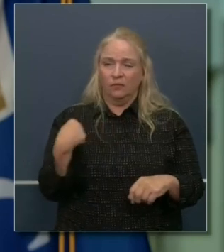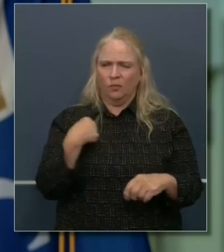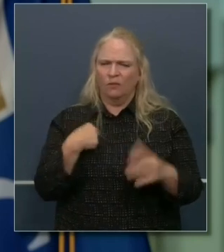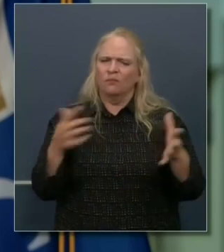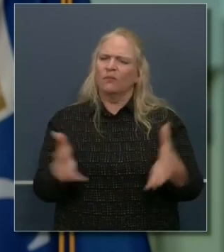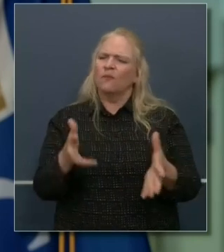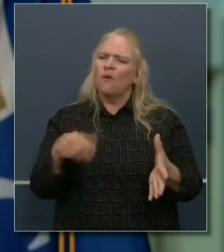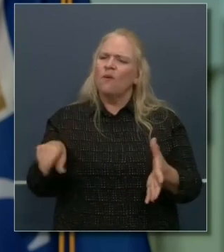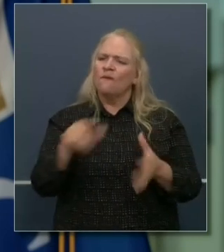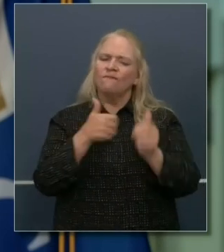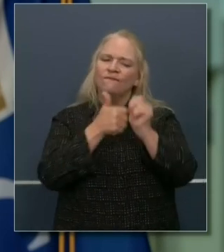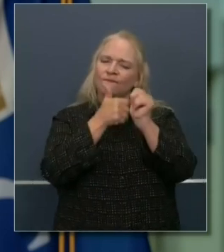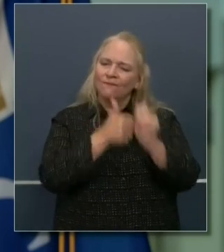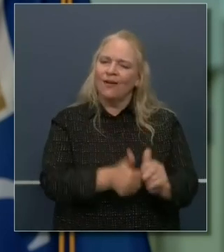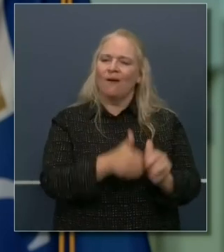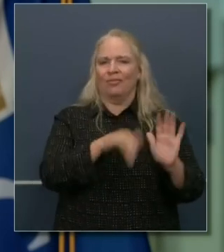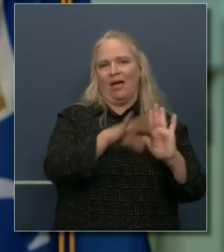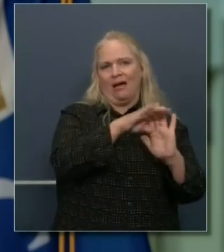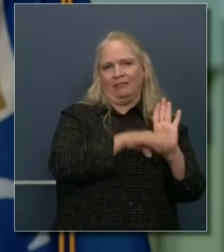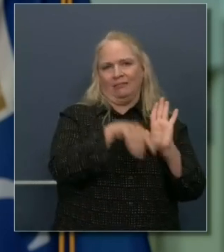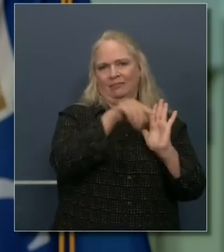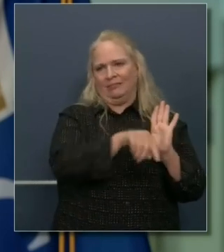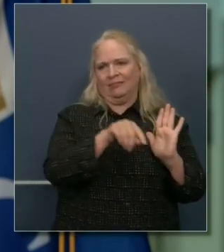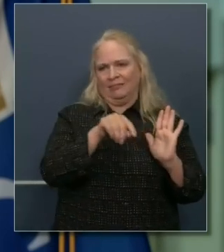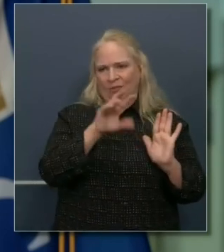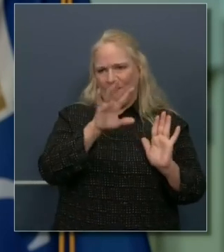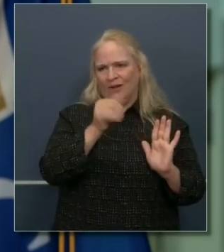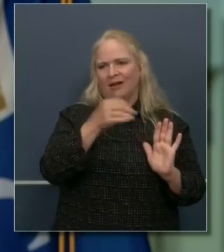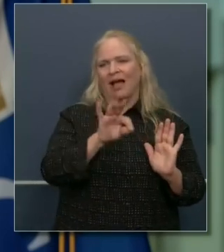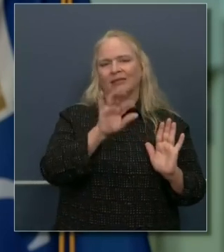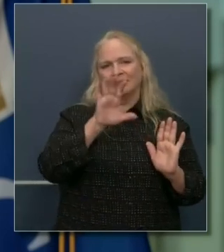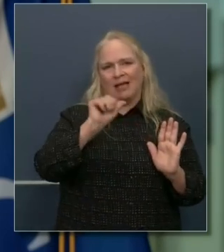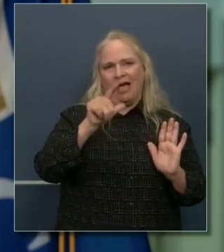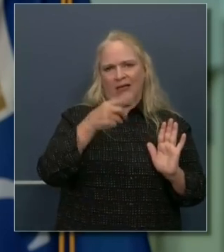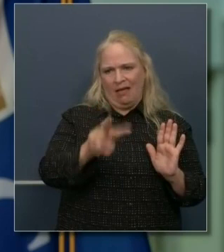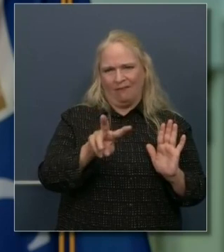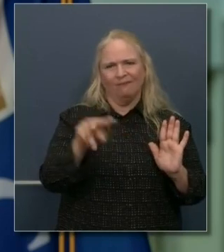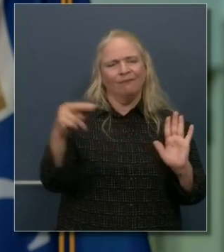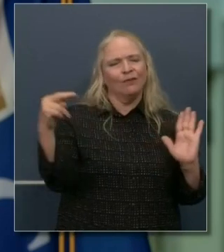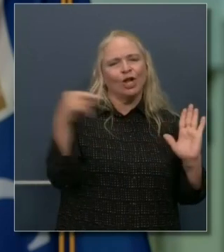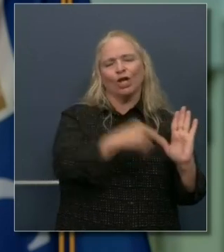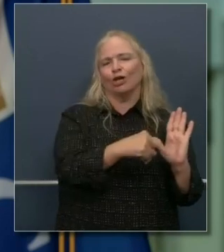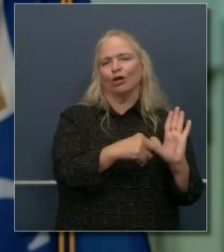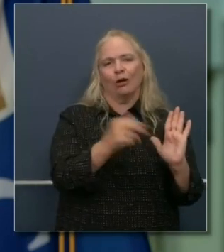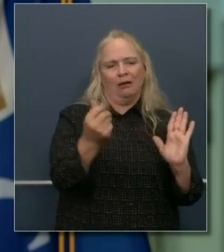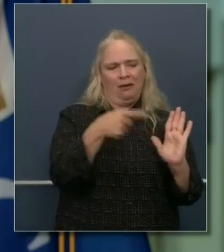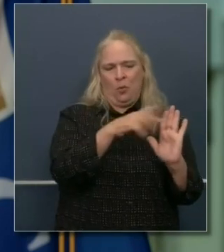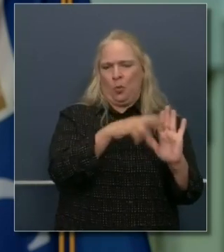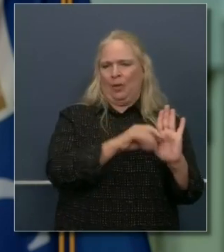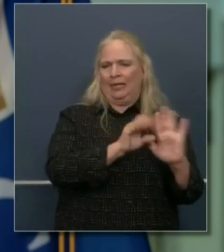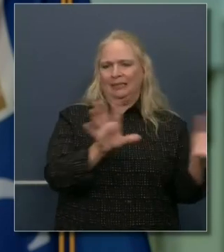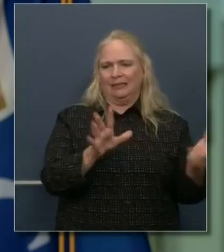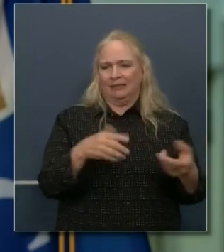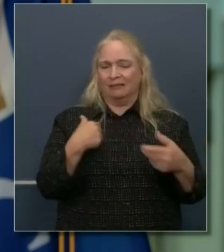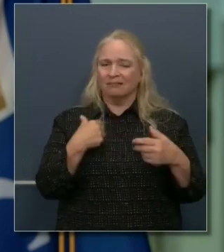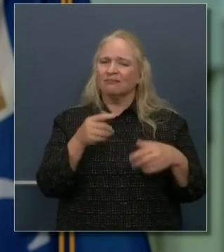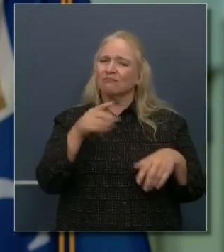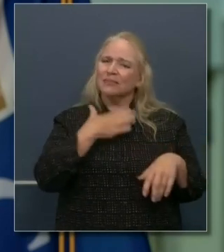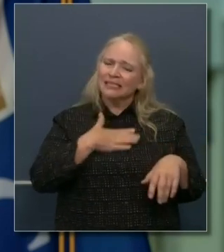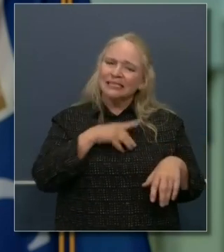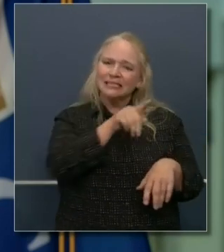website, covid19.ca.gov. I encourage people in their respective counties to go to the covid19.ca